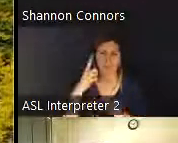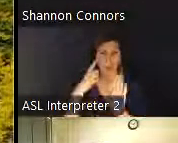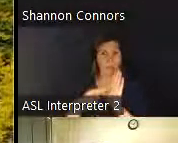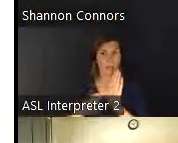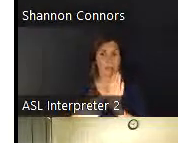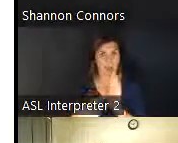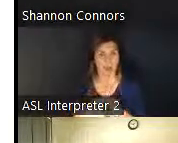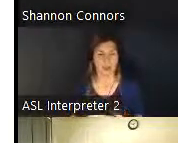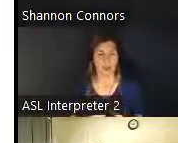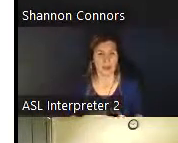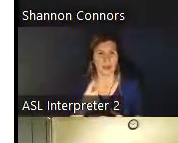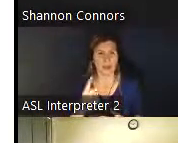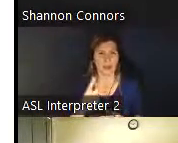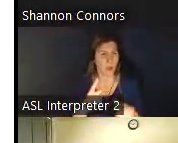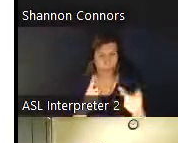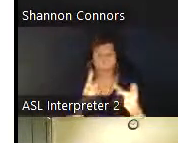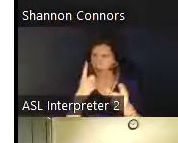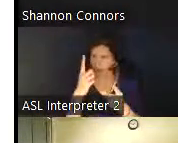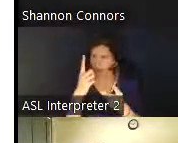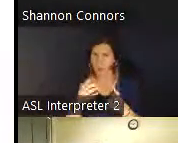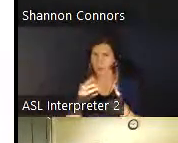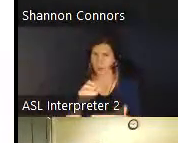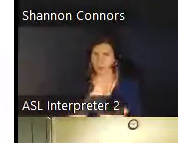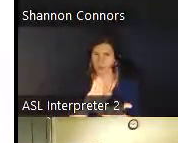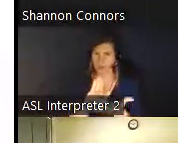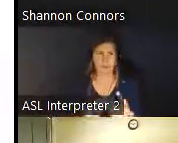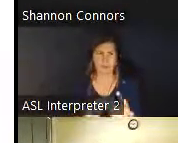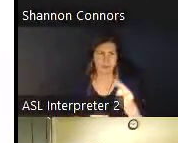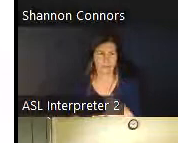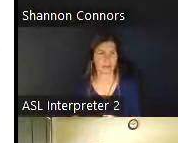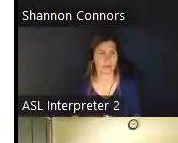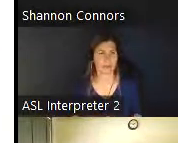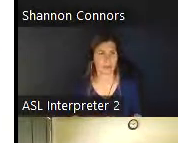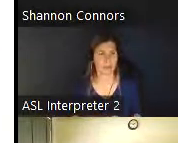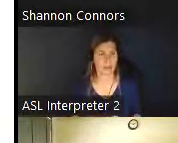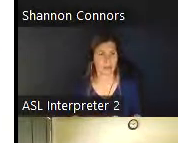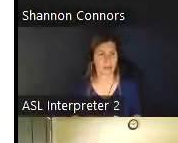there's a strategy in here about